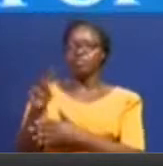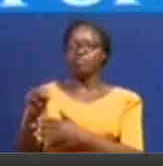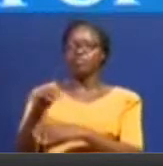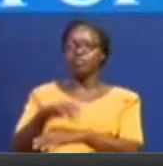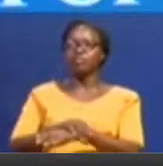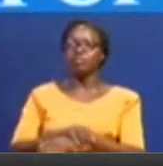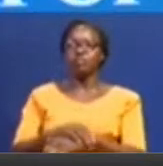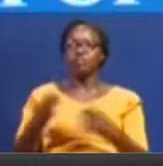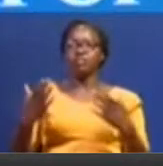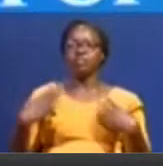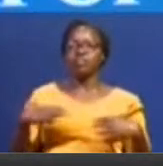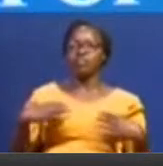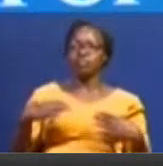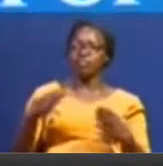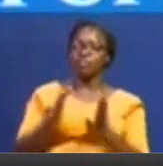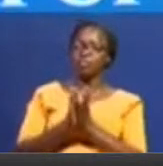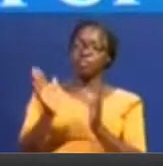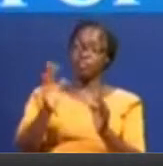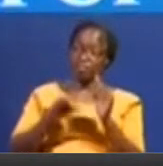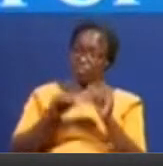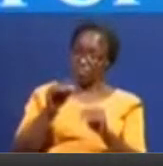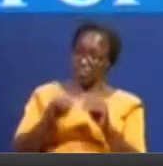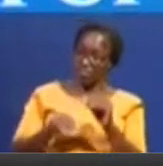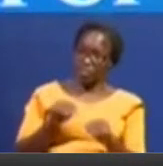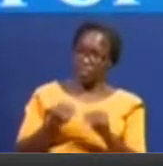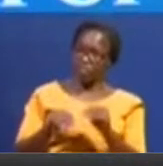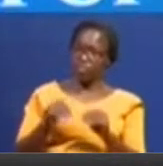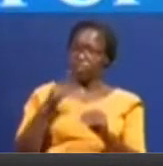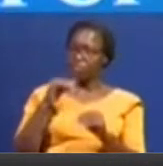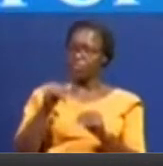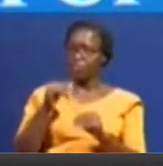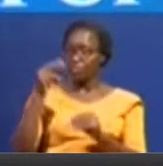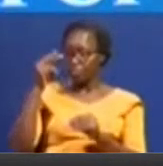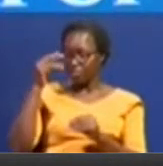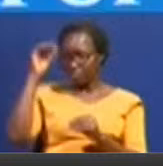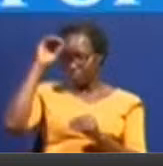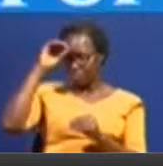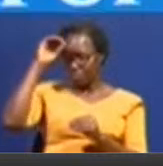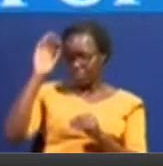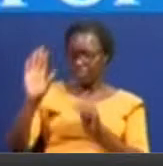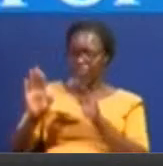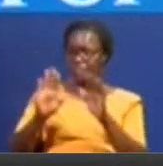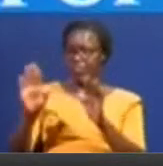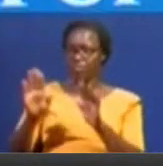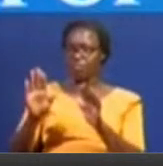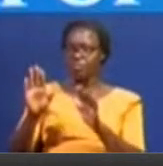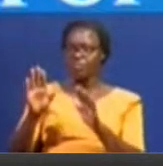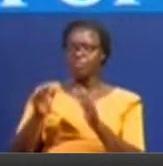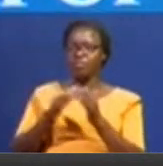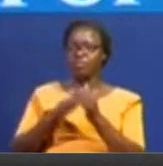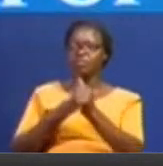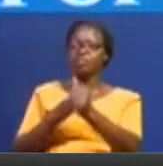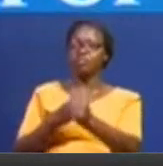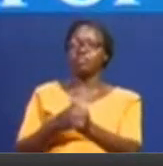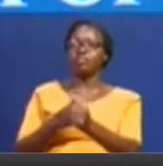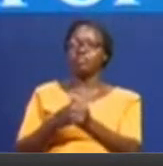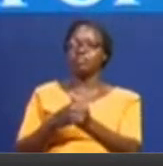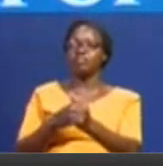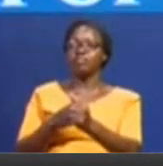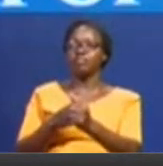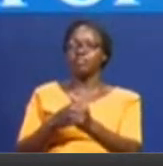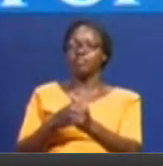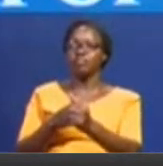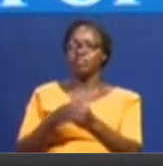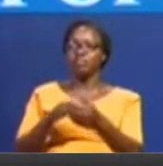get candidates for the general elections. So their views should be at the forefront of,